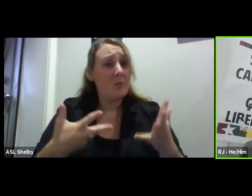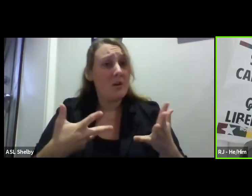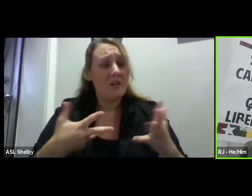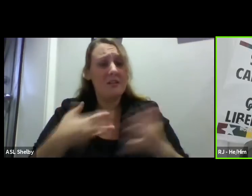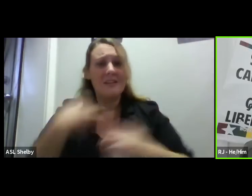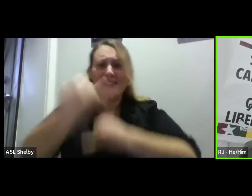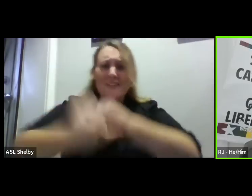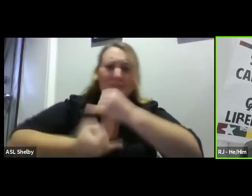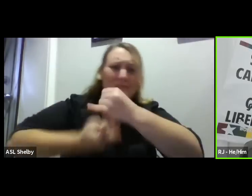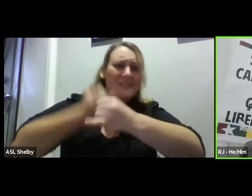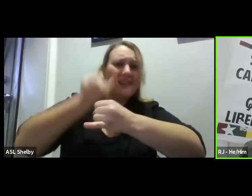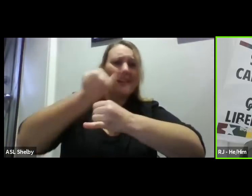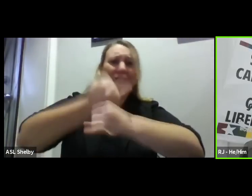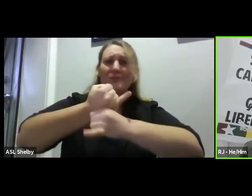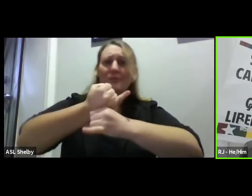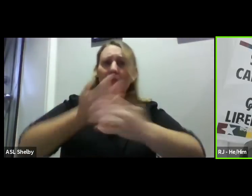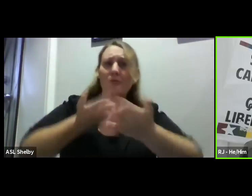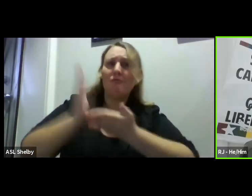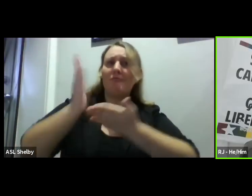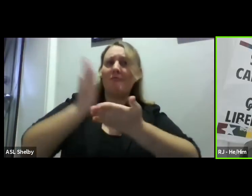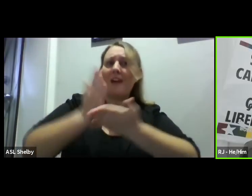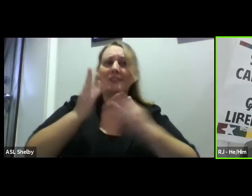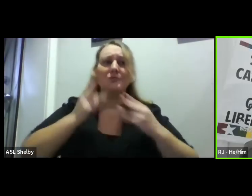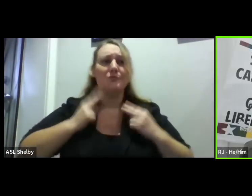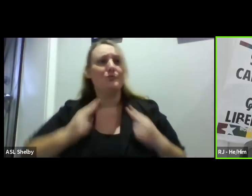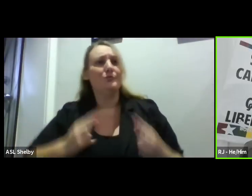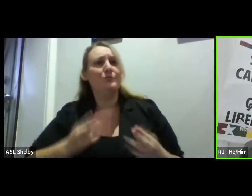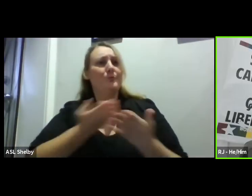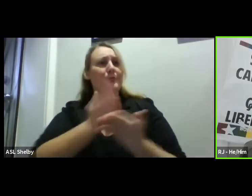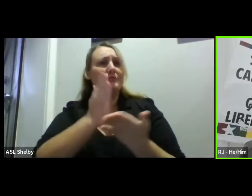have been fighting for 2 decades,